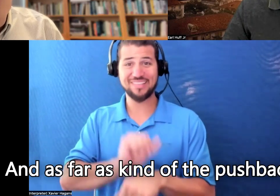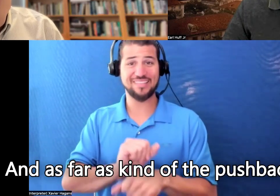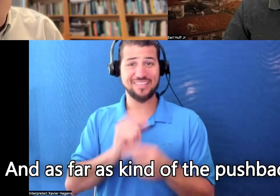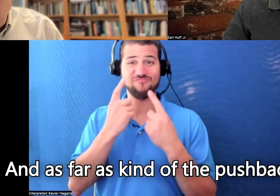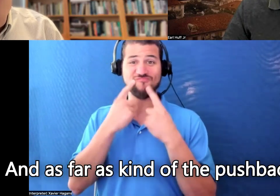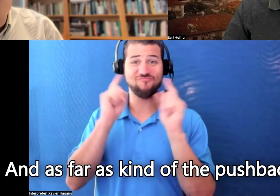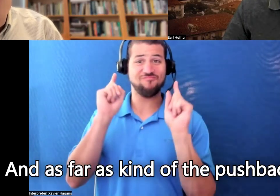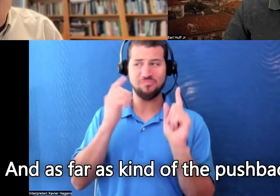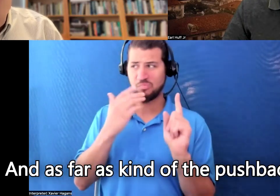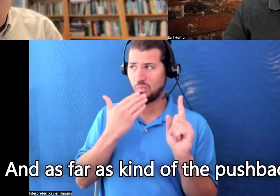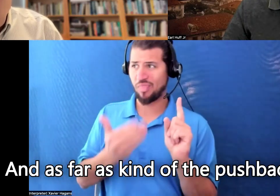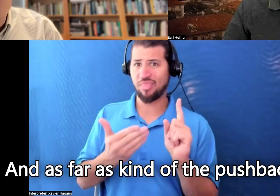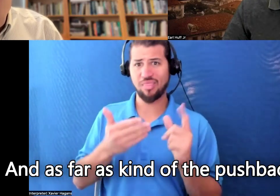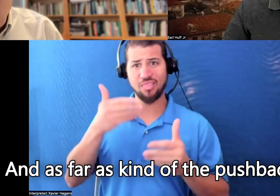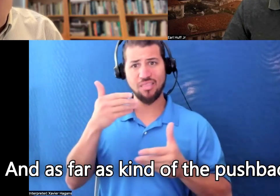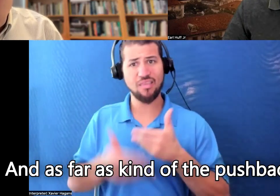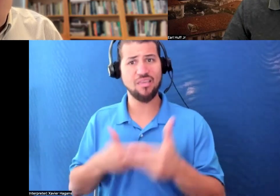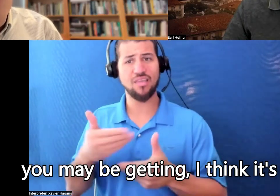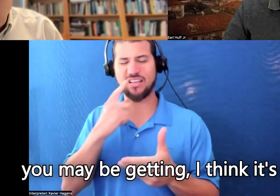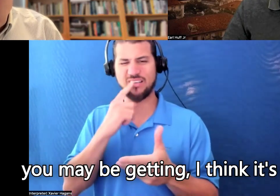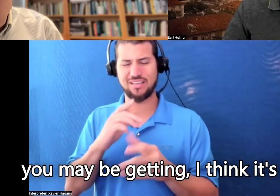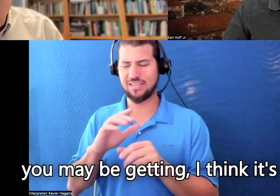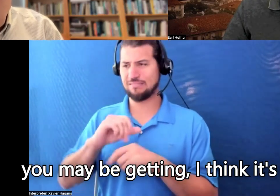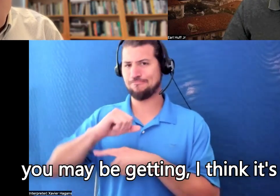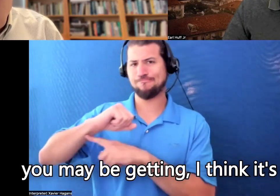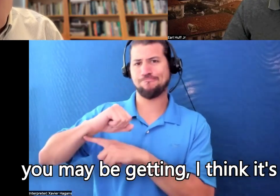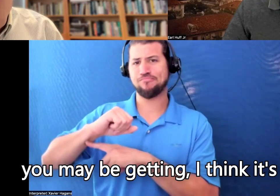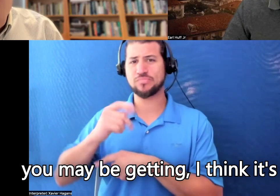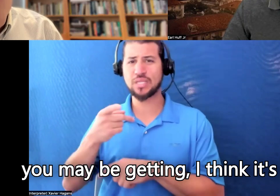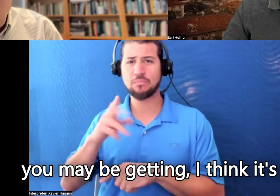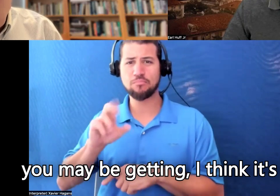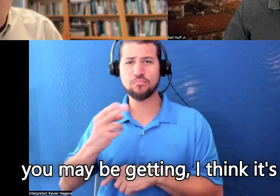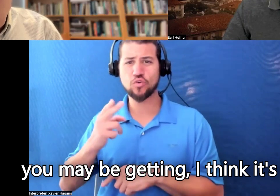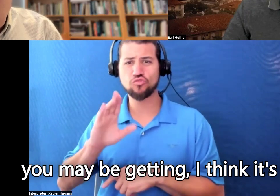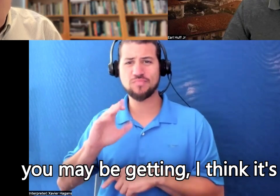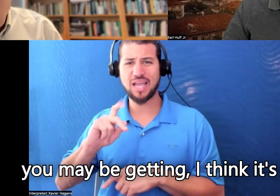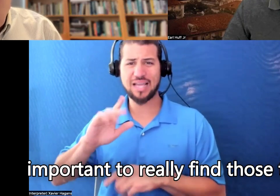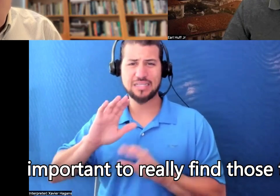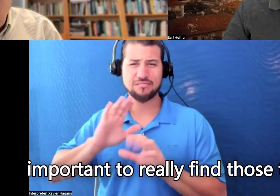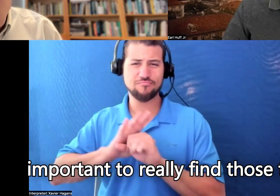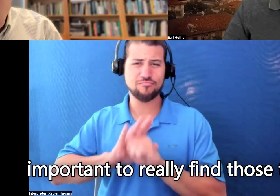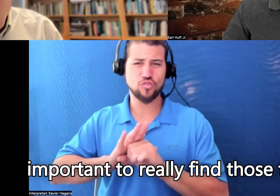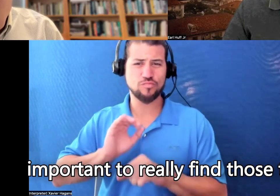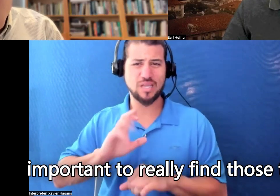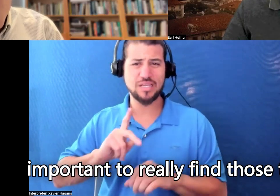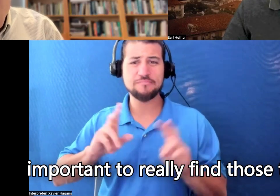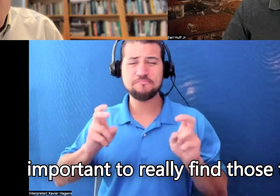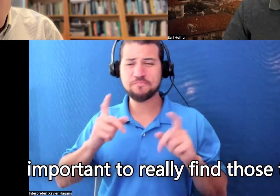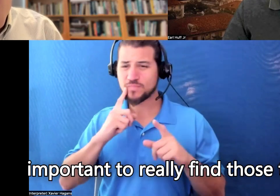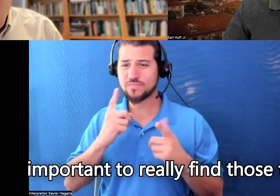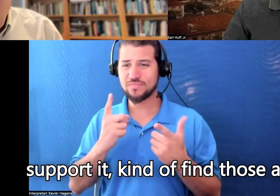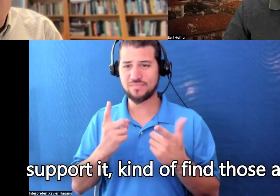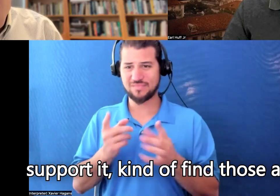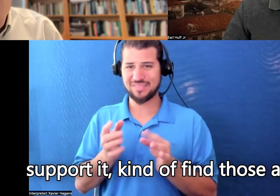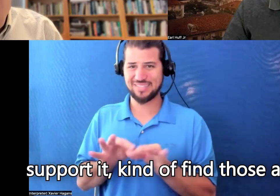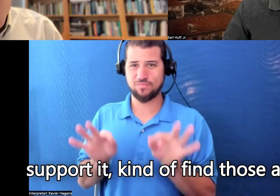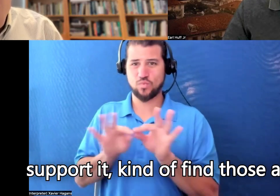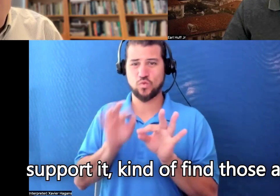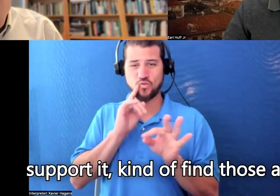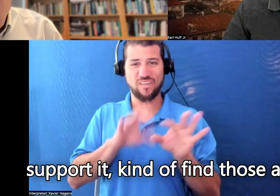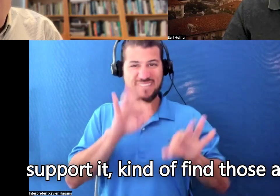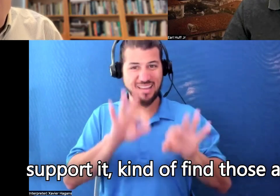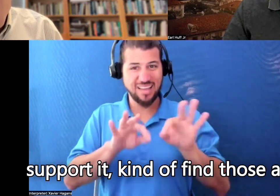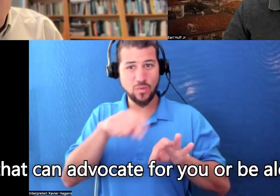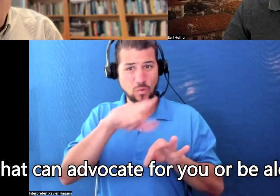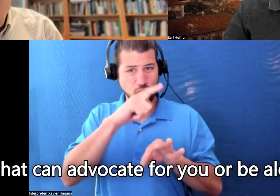Yeah. And as far as kind of the pushback that you may be getting, I think it's very important to really find those that support it, kind